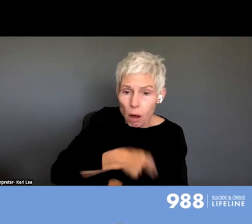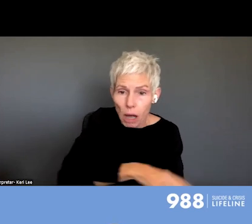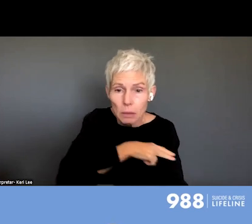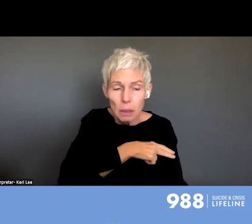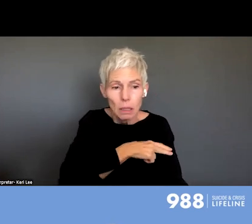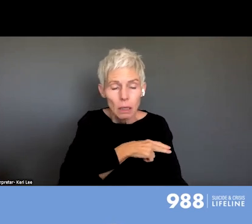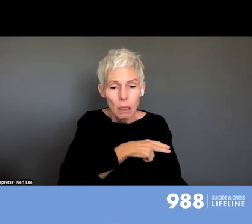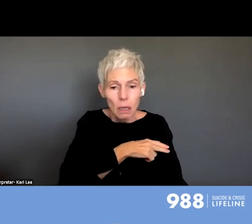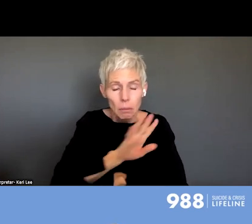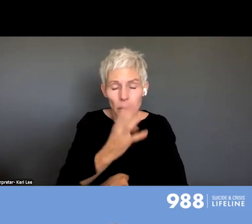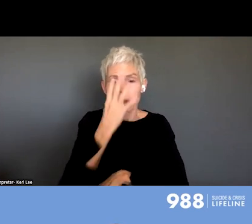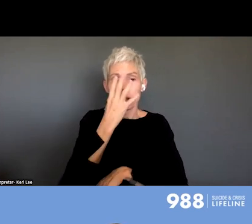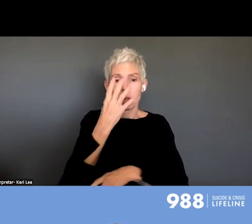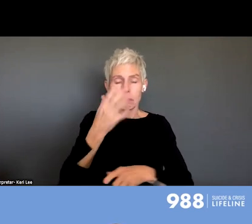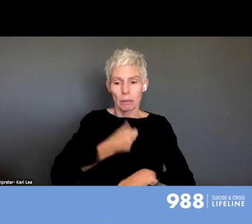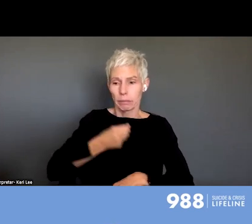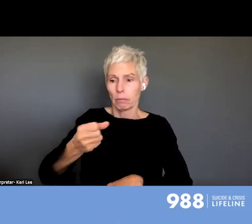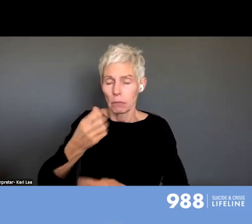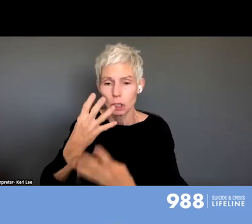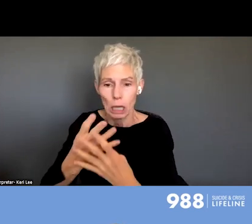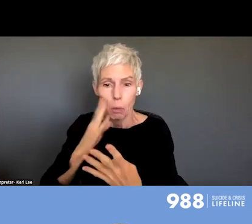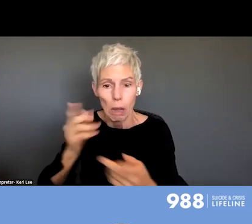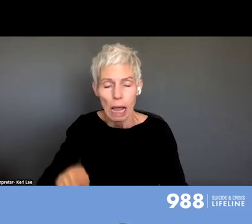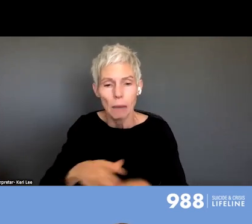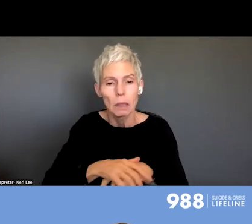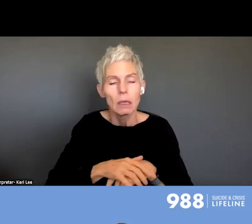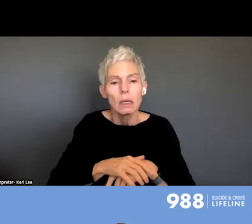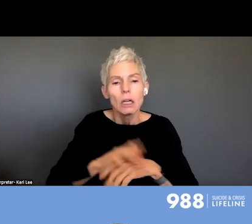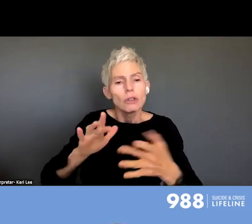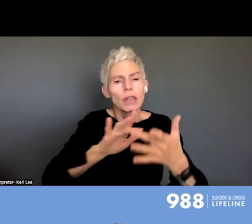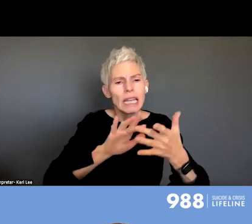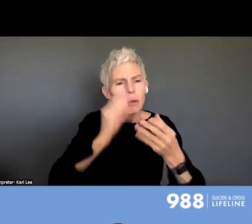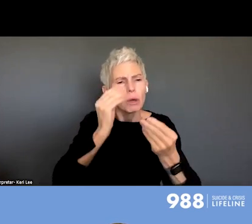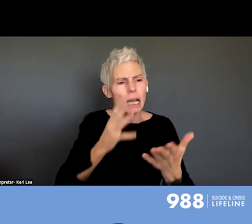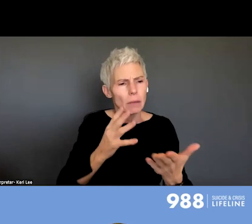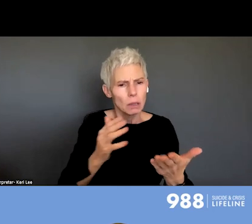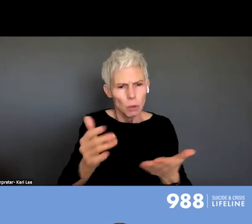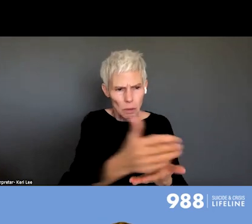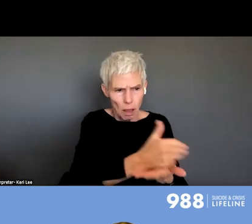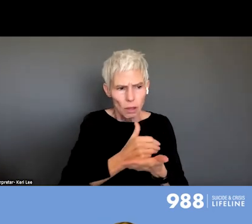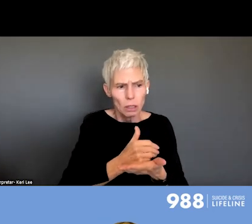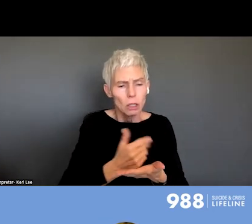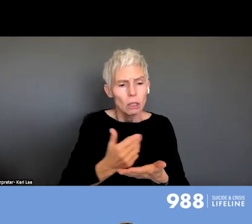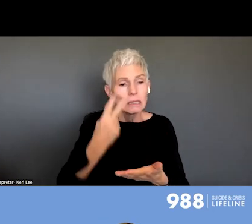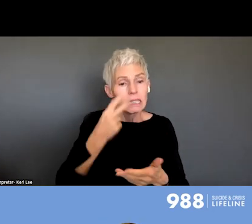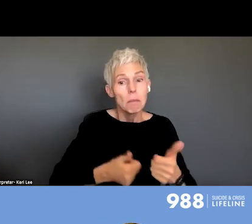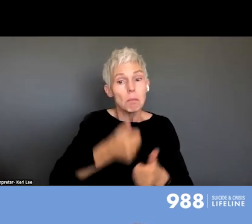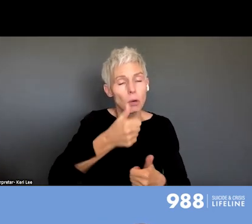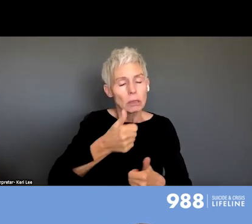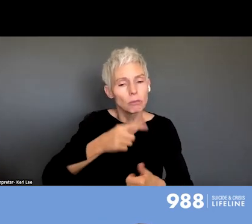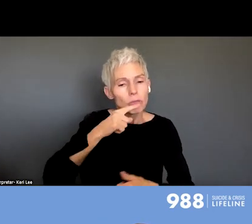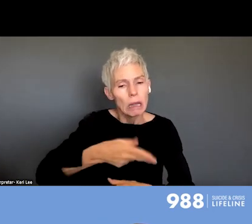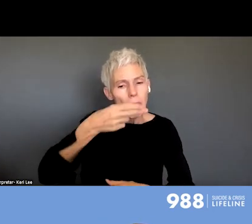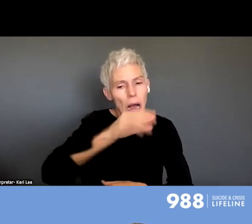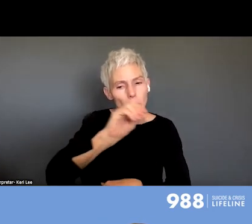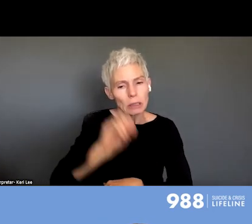jail? Based on what we pulled from the network, as you can see, the majority, or I would say that there's a higher percentage,